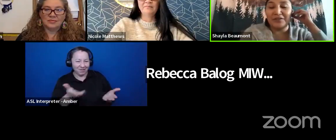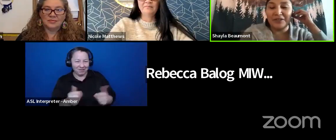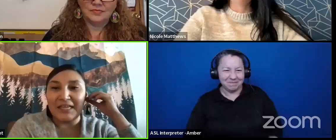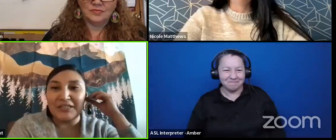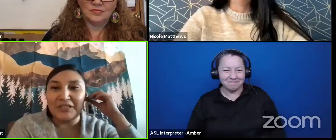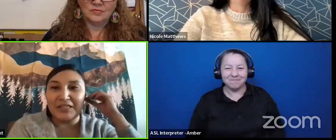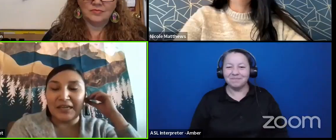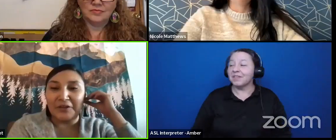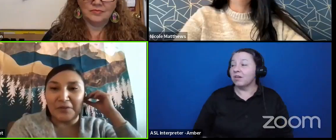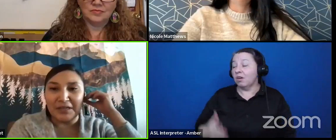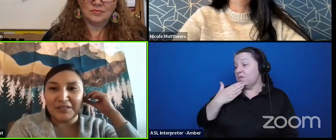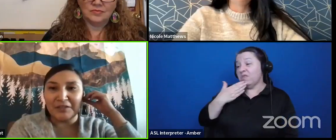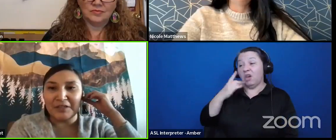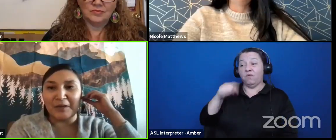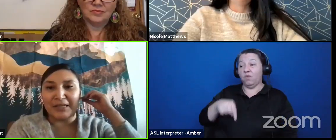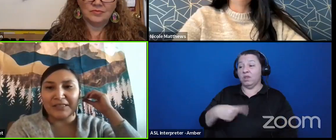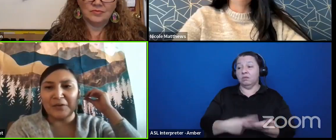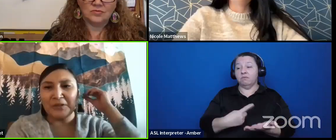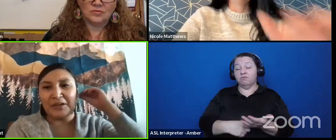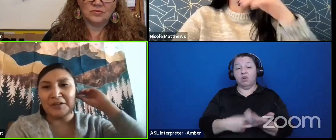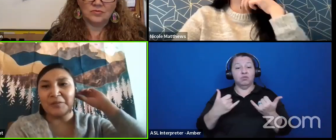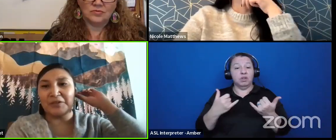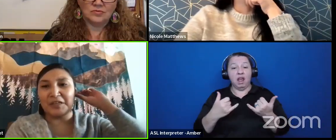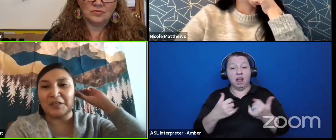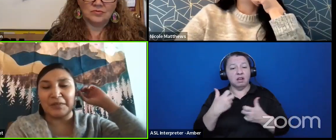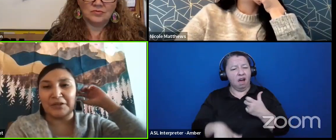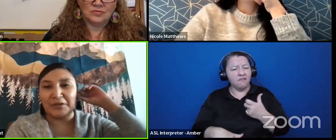the conversation today, you know, on tough topics, not